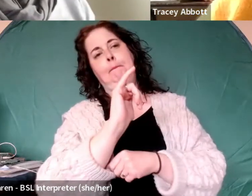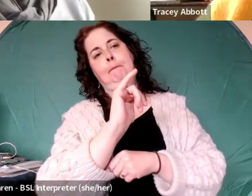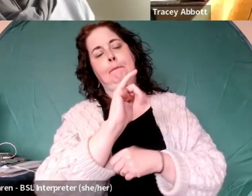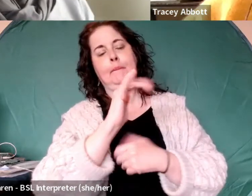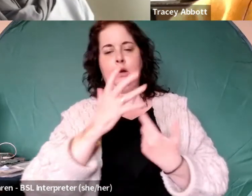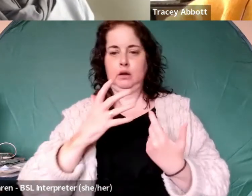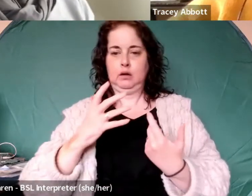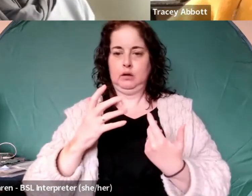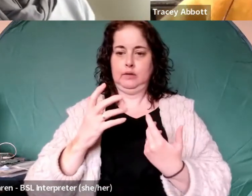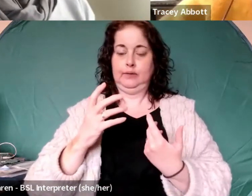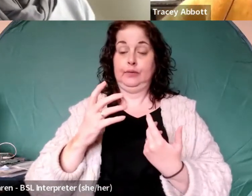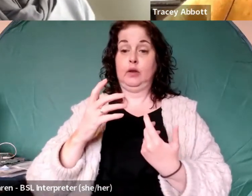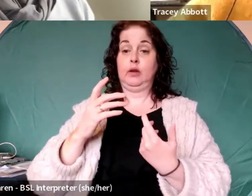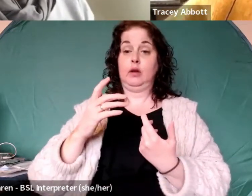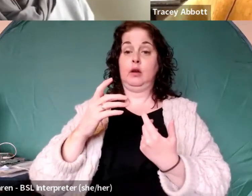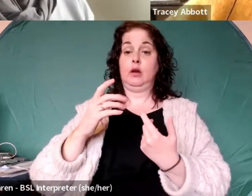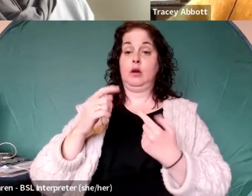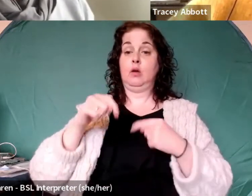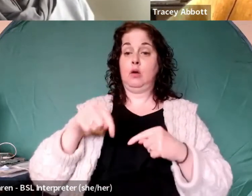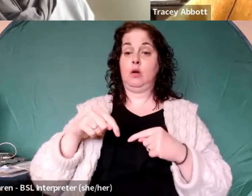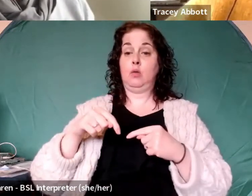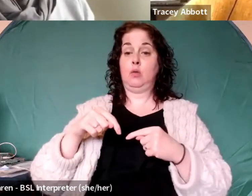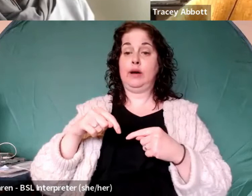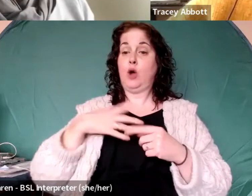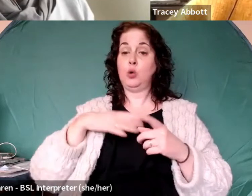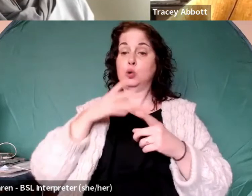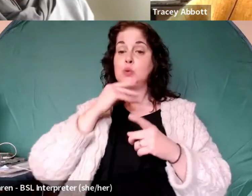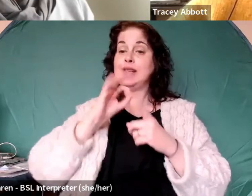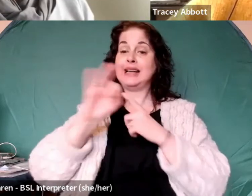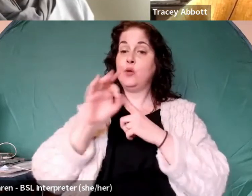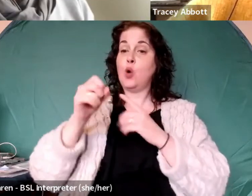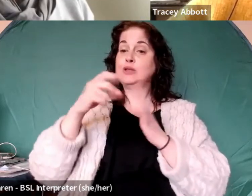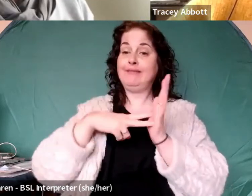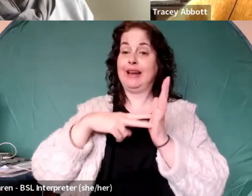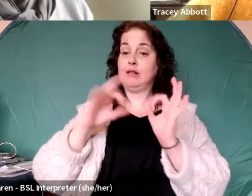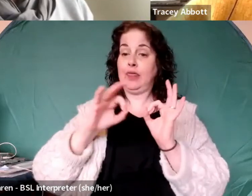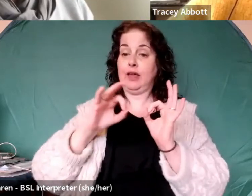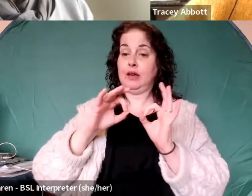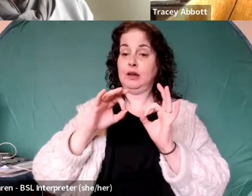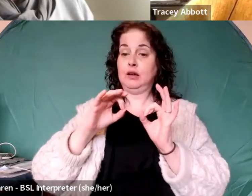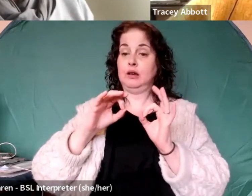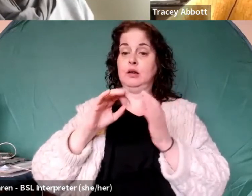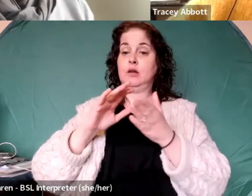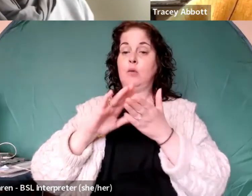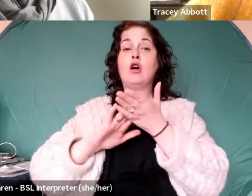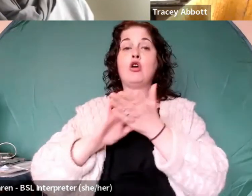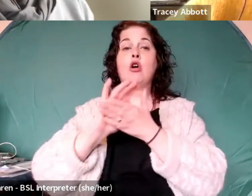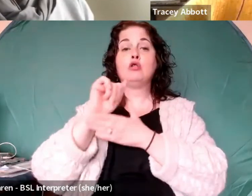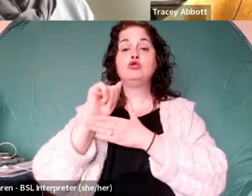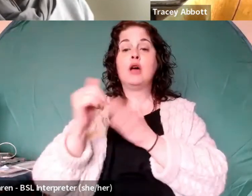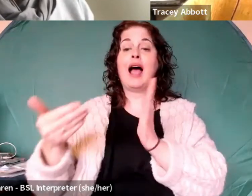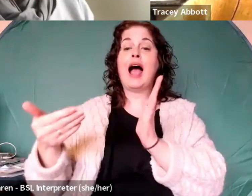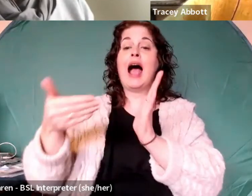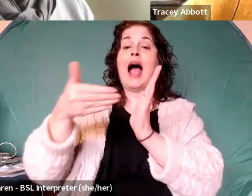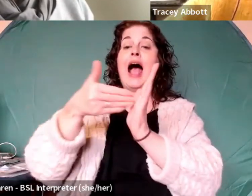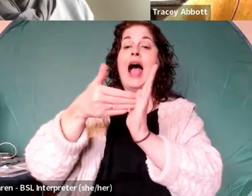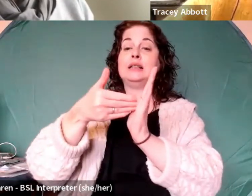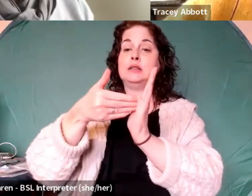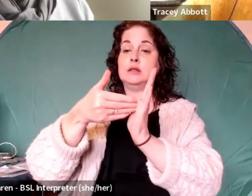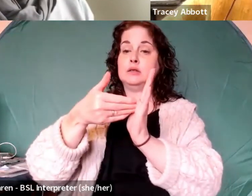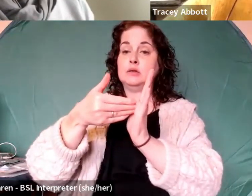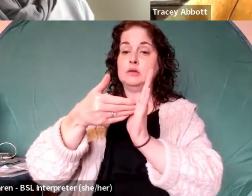I mean, we've at Evenbreak, we don't use interviews or CVs, but we're very much into culture add and into value